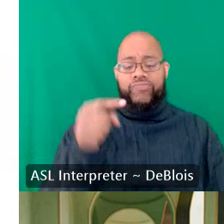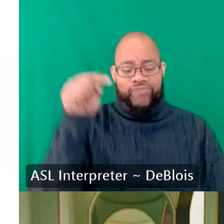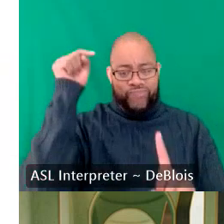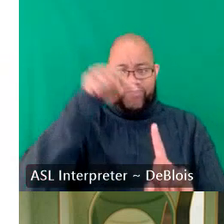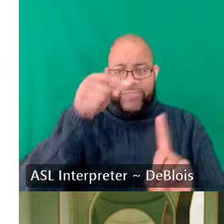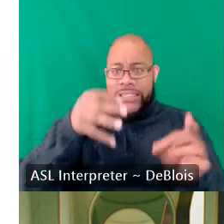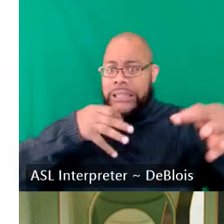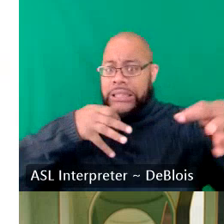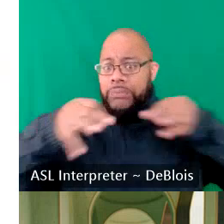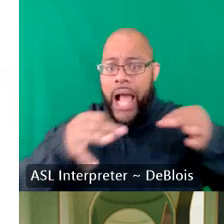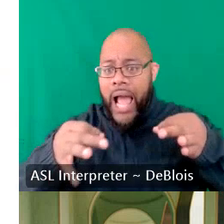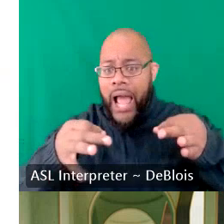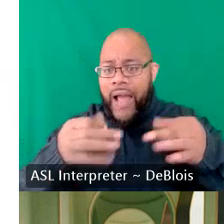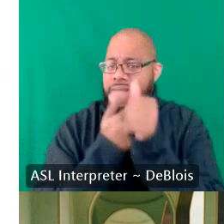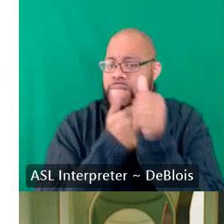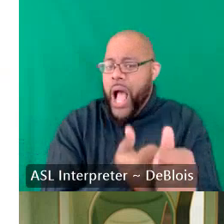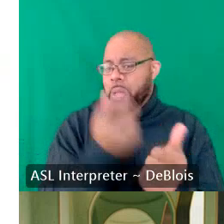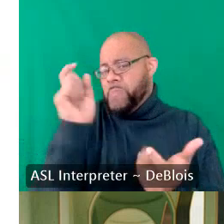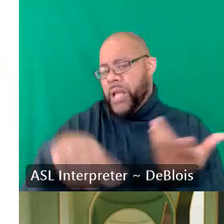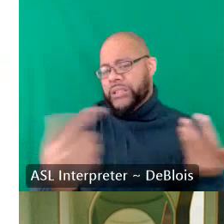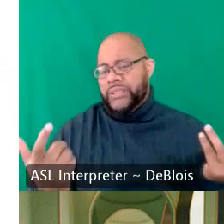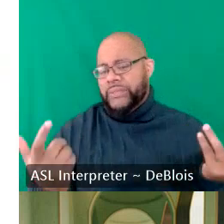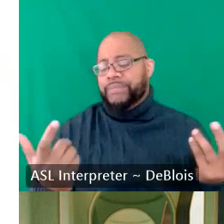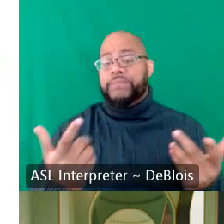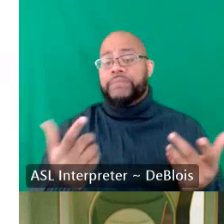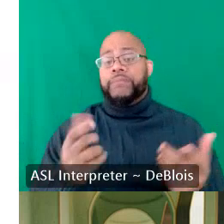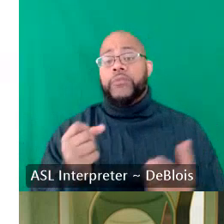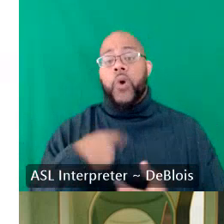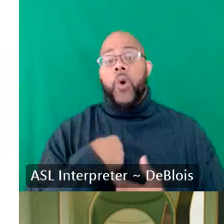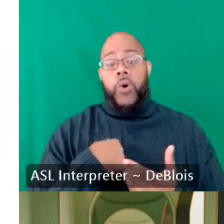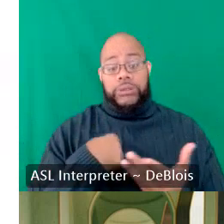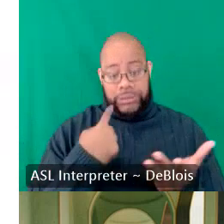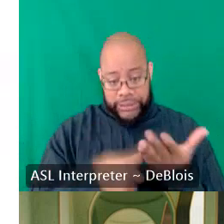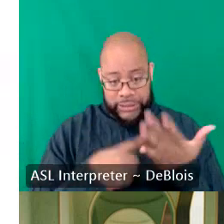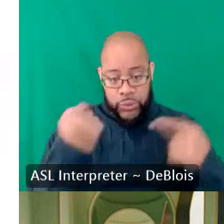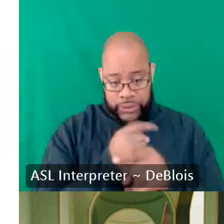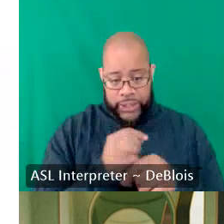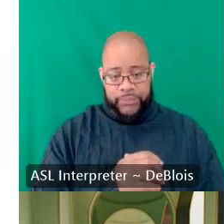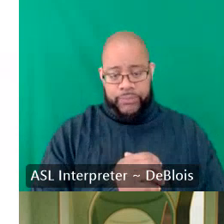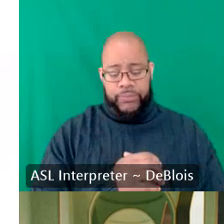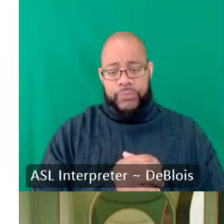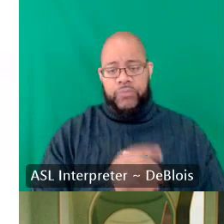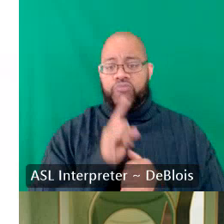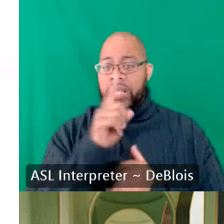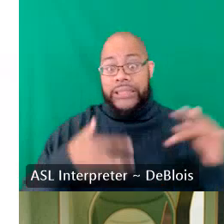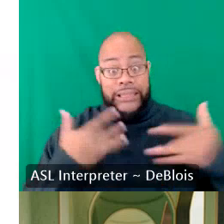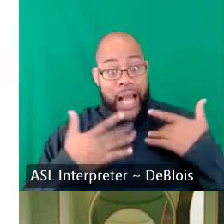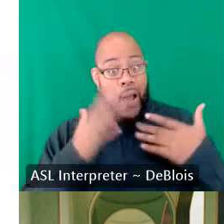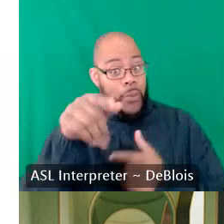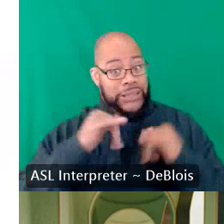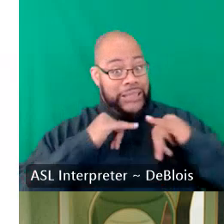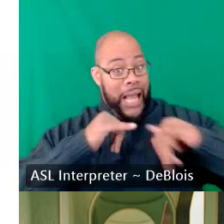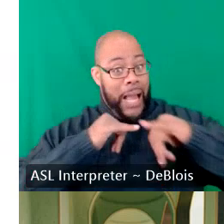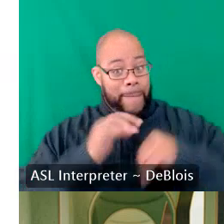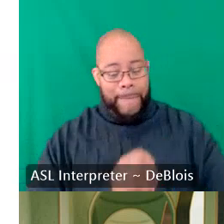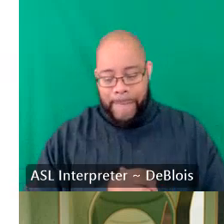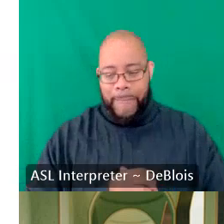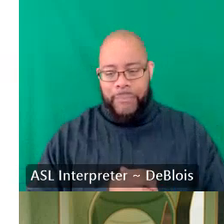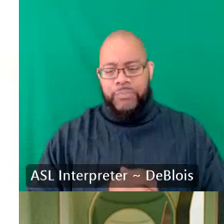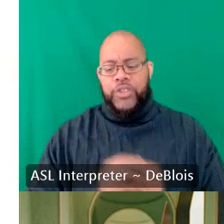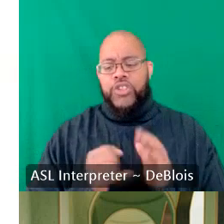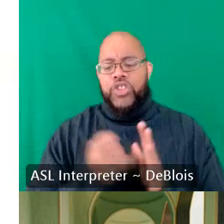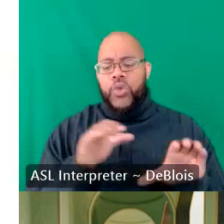tell you. So that's what we're going to go through today. We're super pumped about it. Hope you are too. To just do